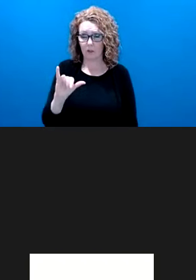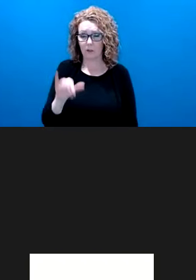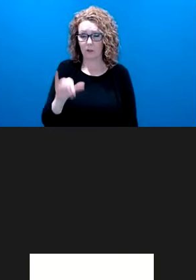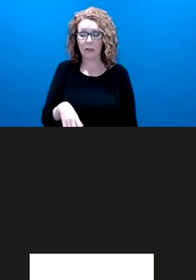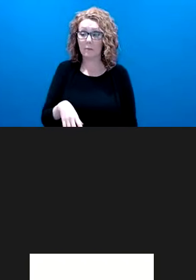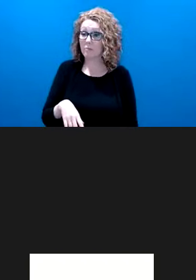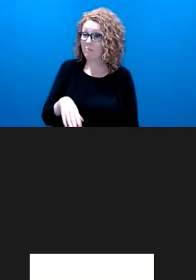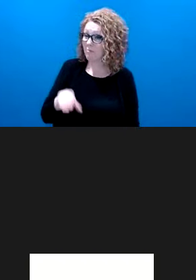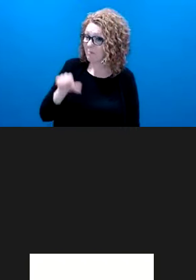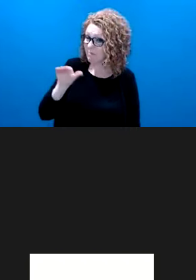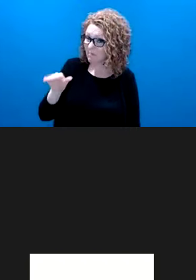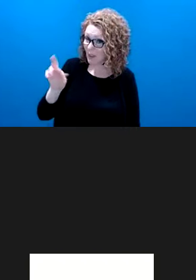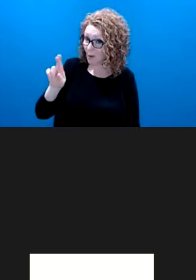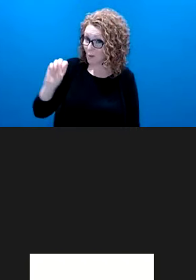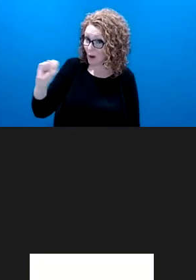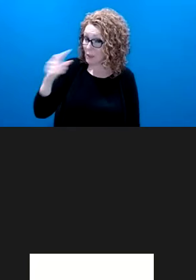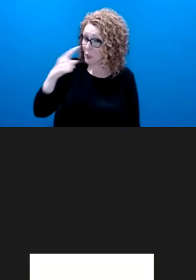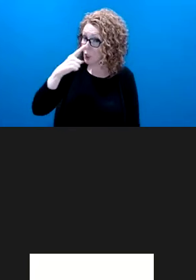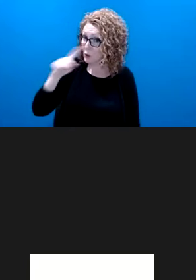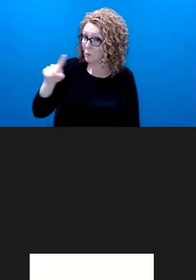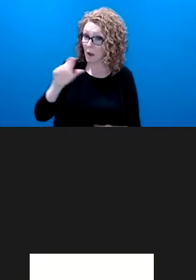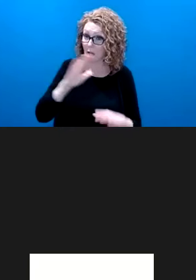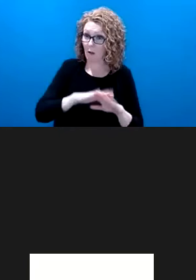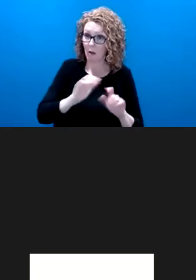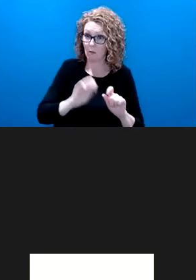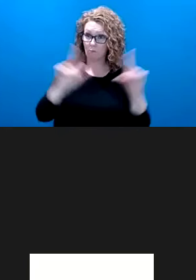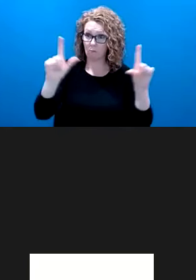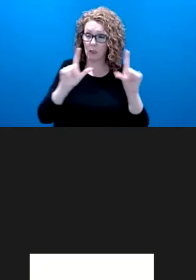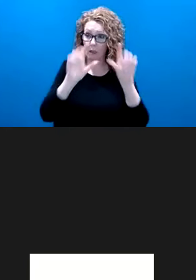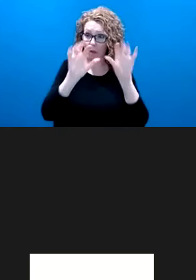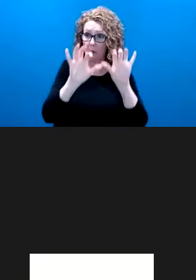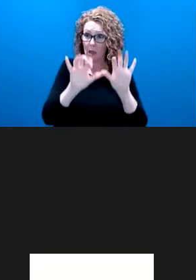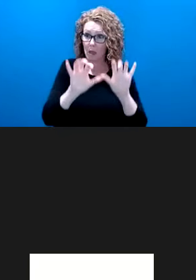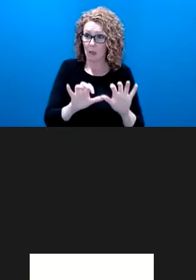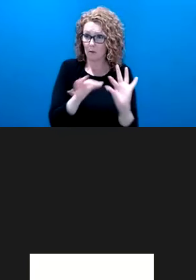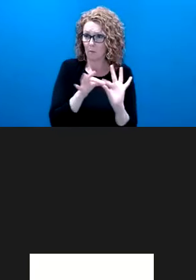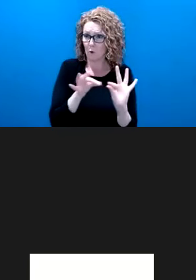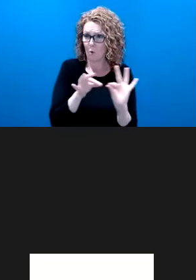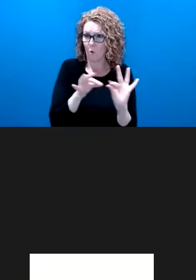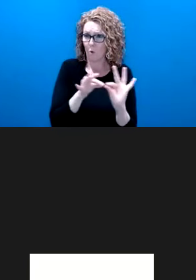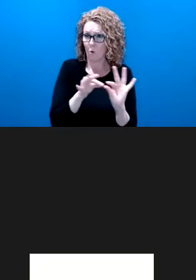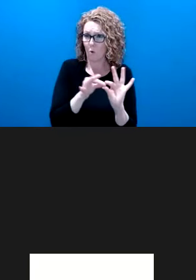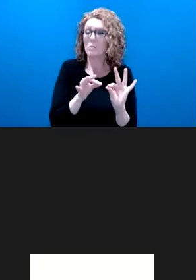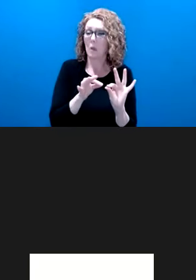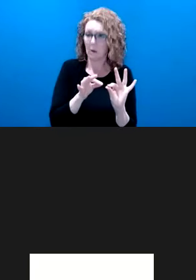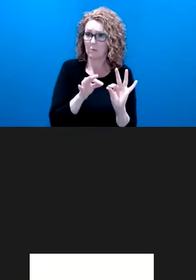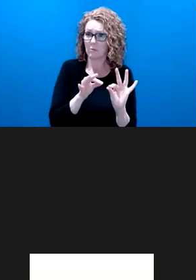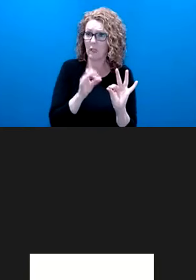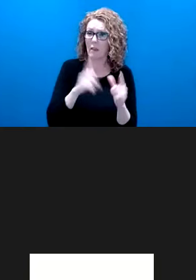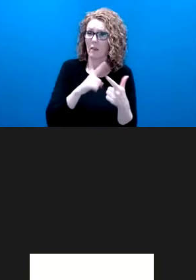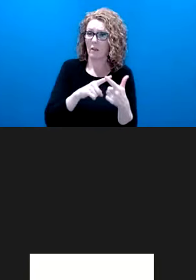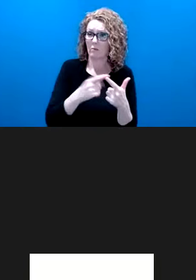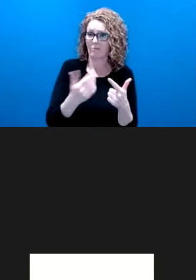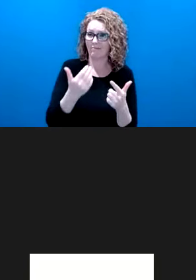we'll get more information and take the comments we have so far and see if we can get more direction